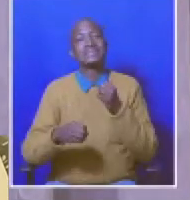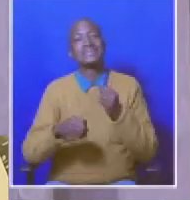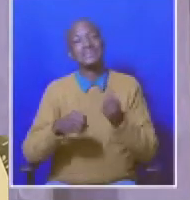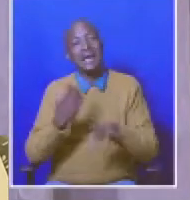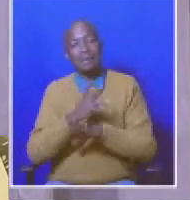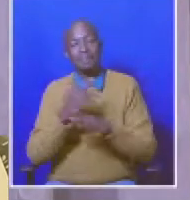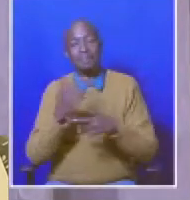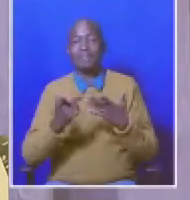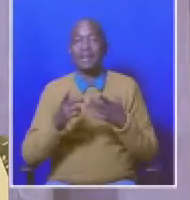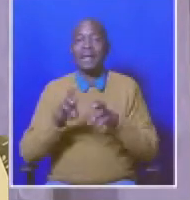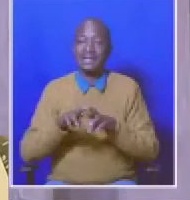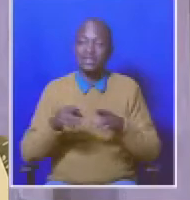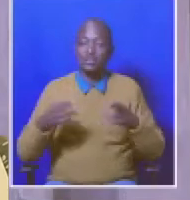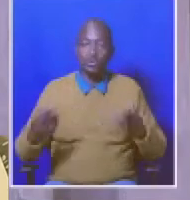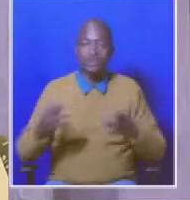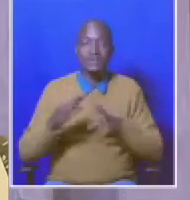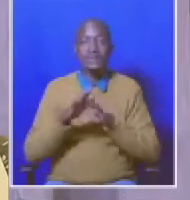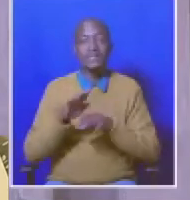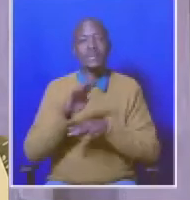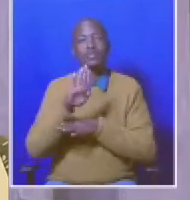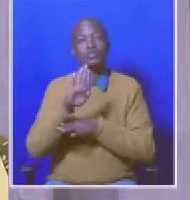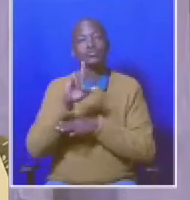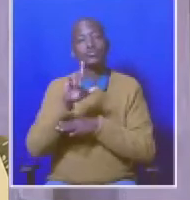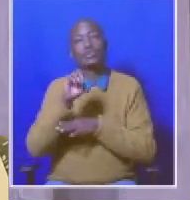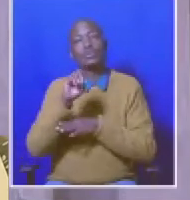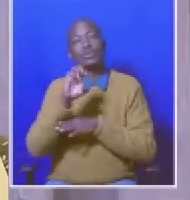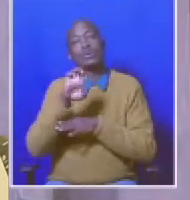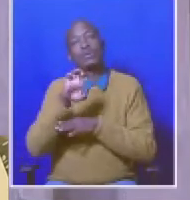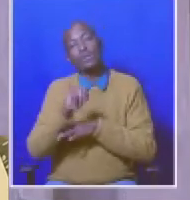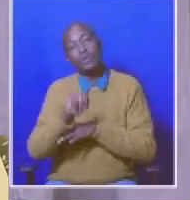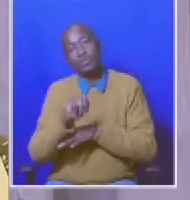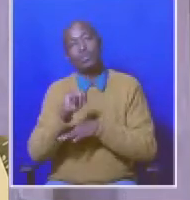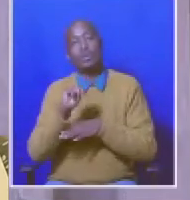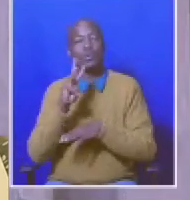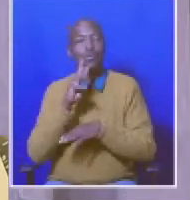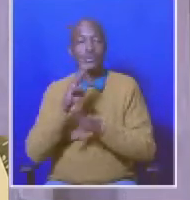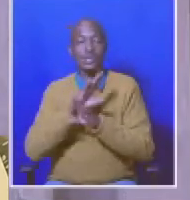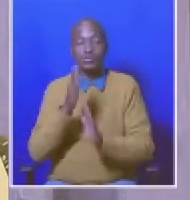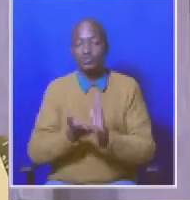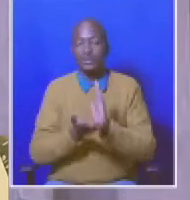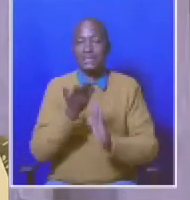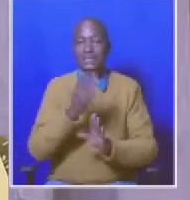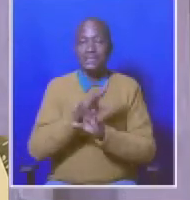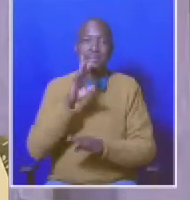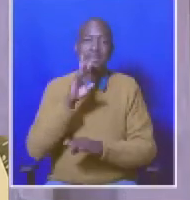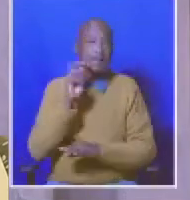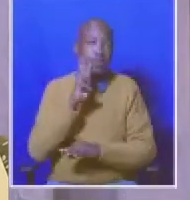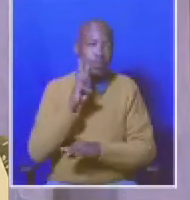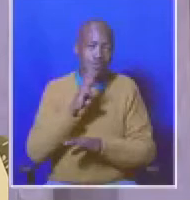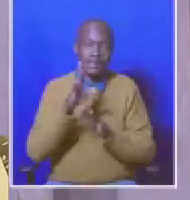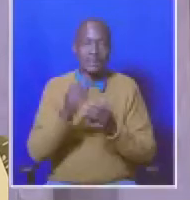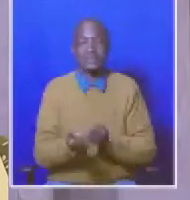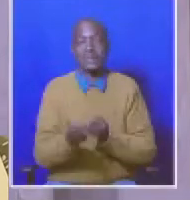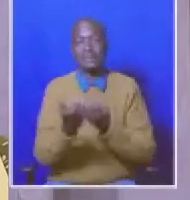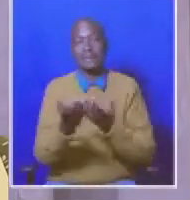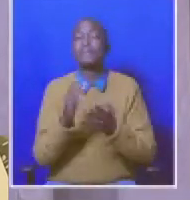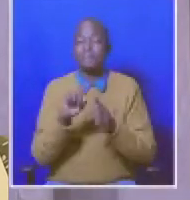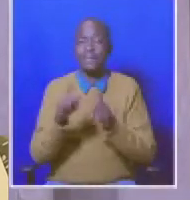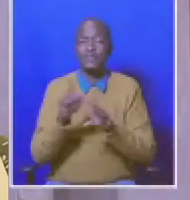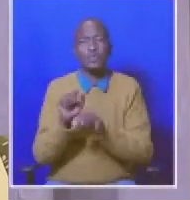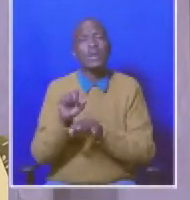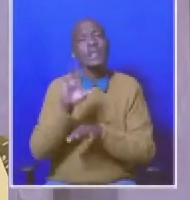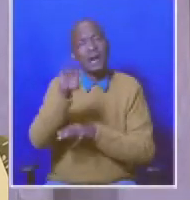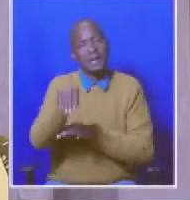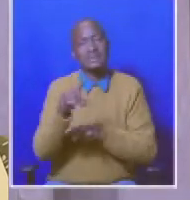to Bloomwater to be able to increase water supply. So we'll check with them where